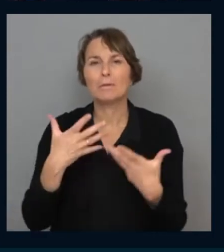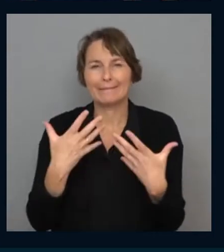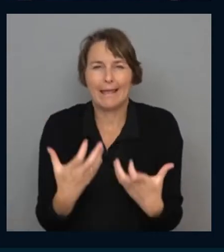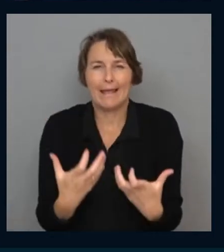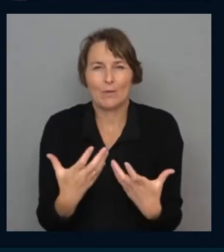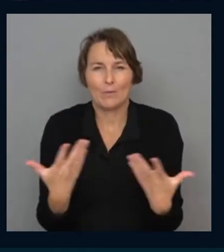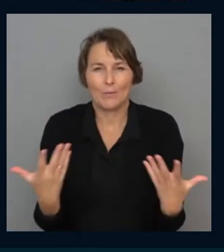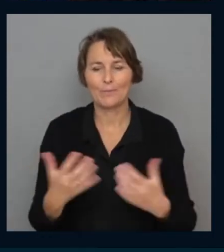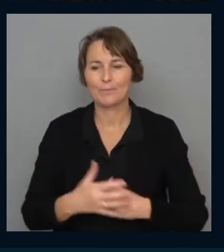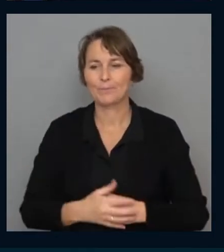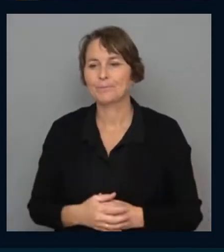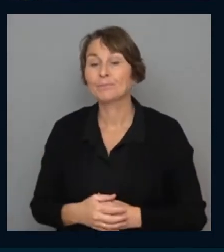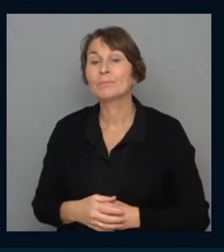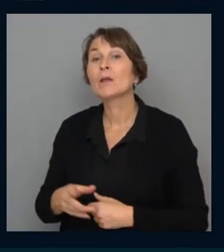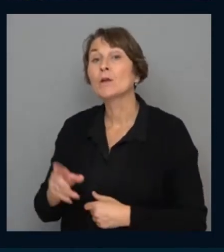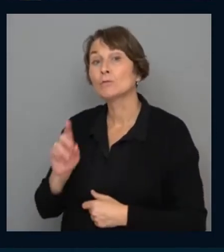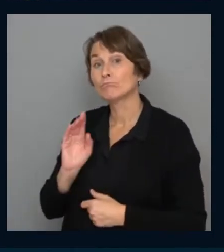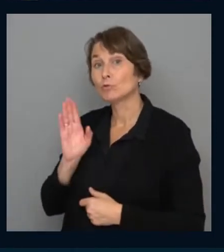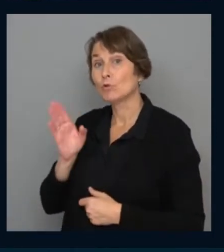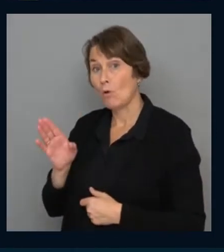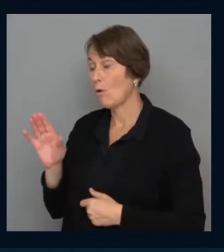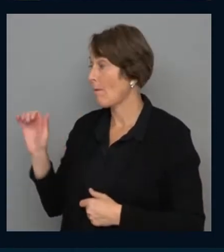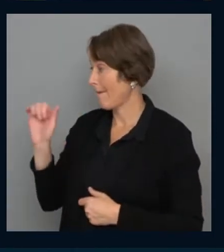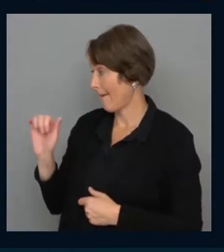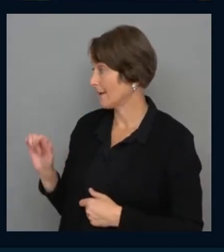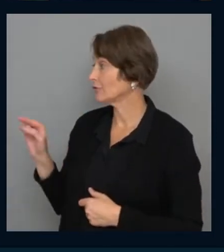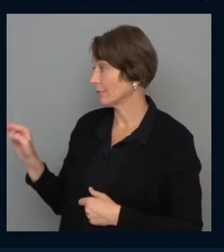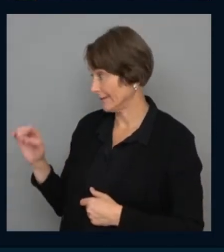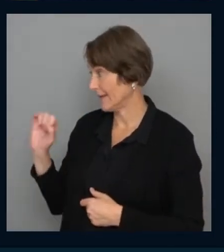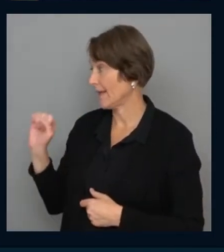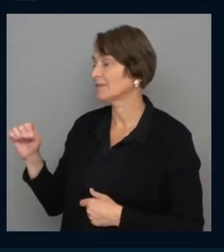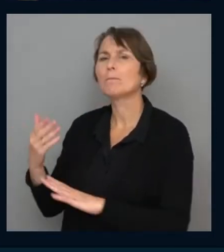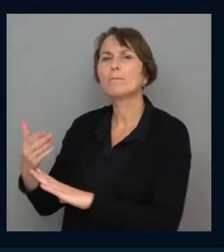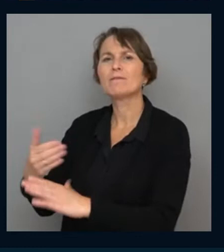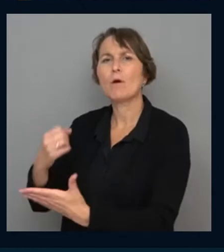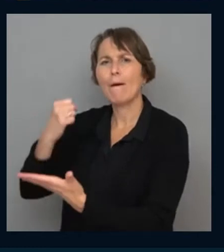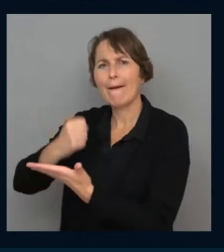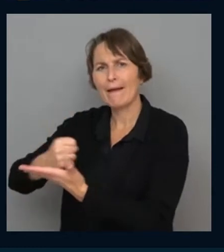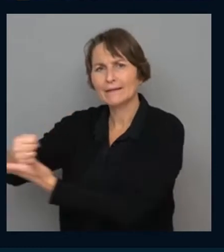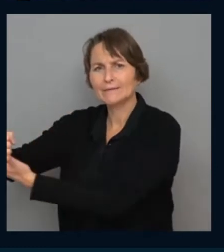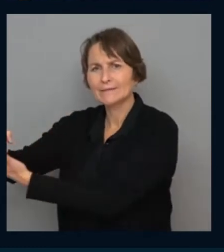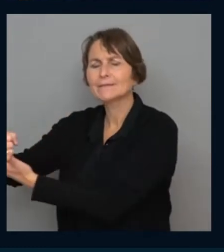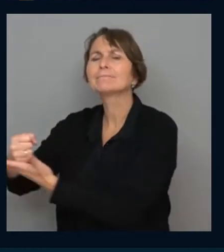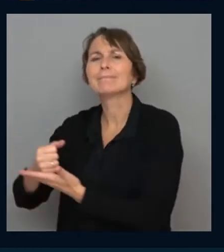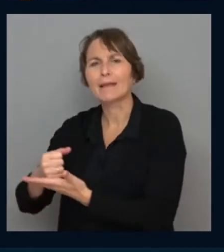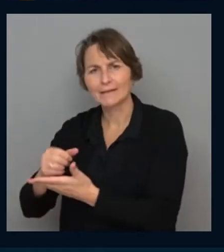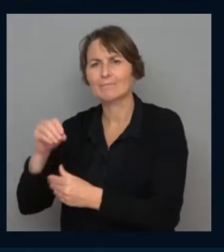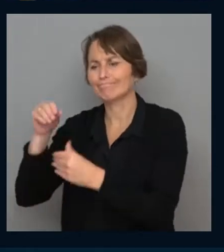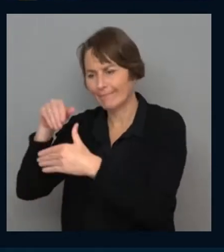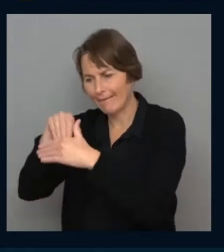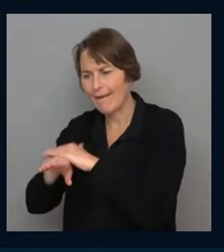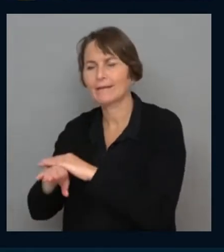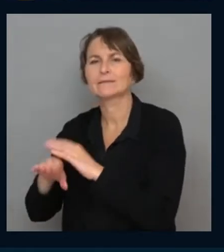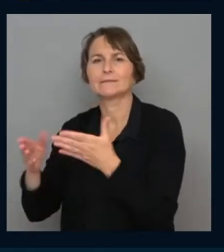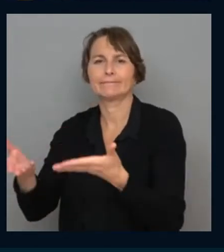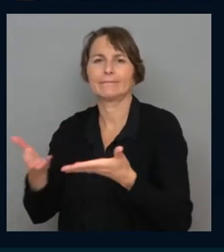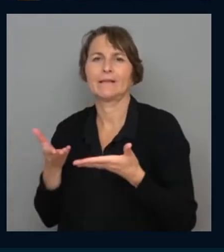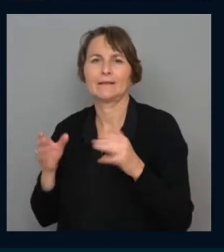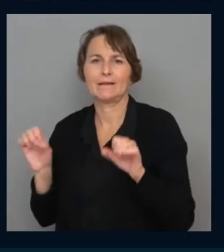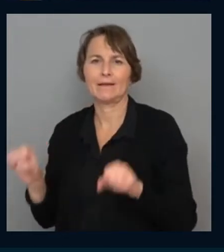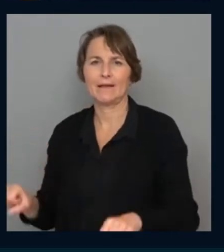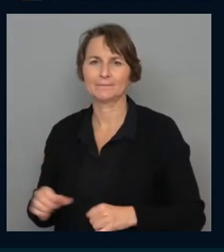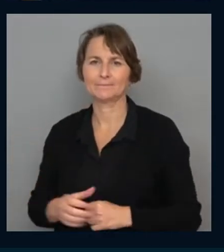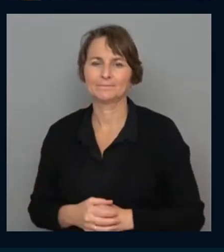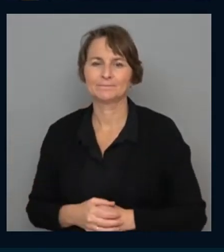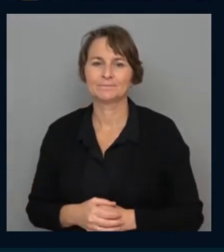to go to Azure and say, yes, you can authenticate through. Now, again, we can deploy this to on-prem and have that access through. Now I can choose